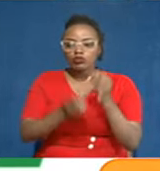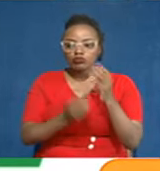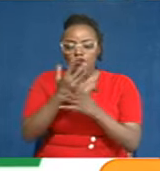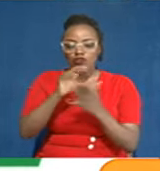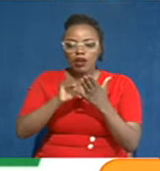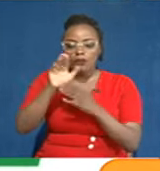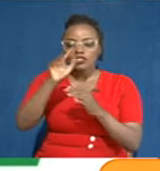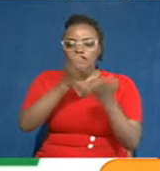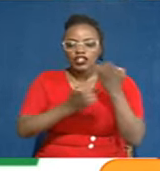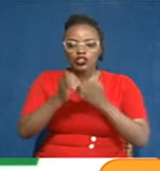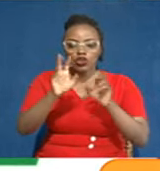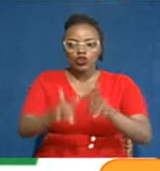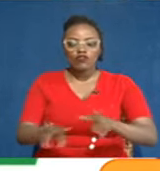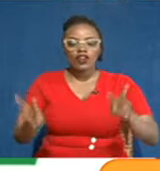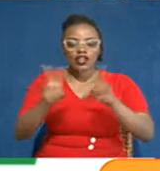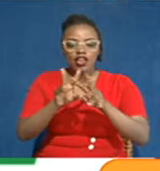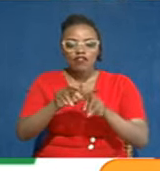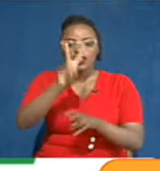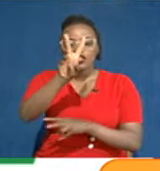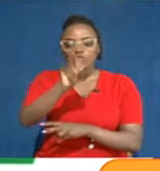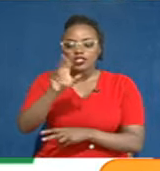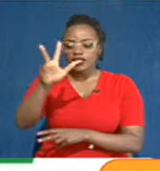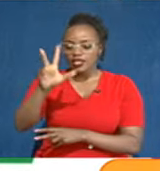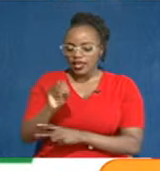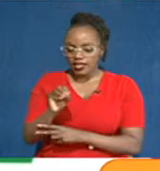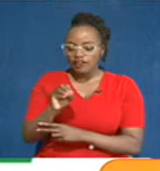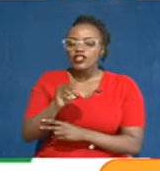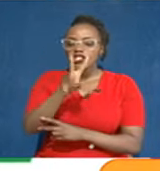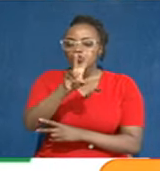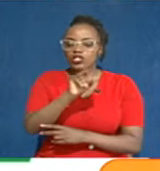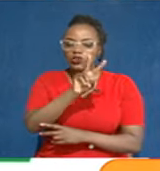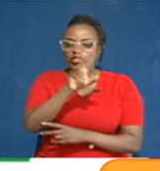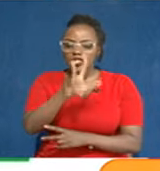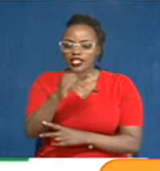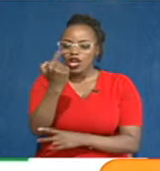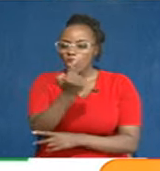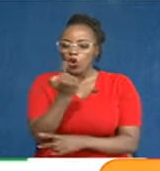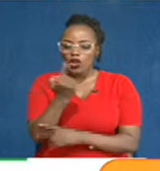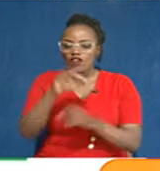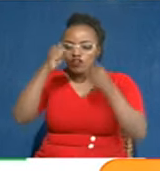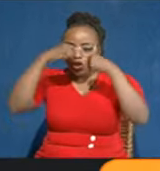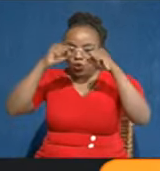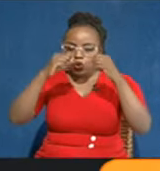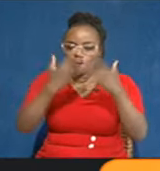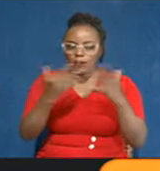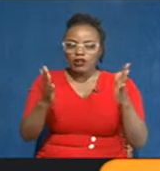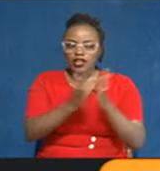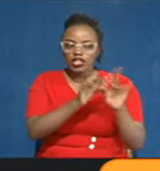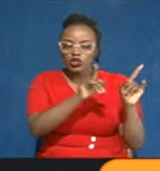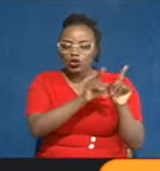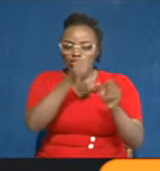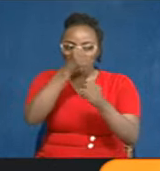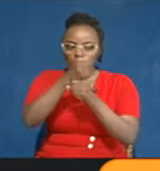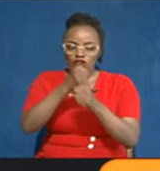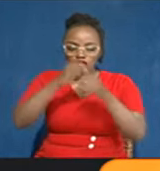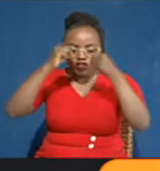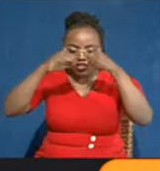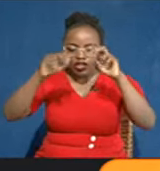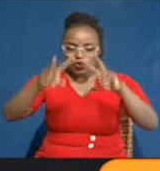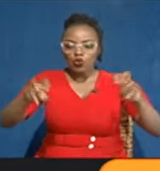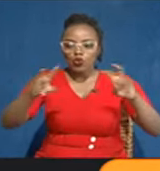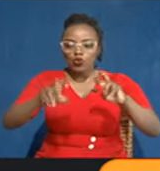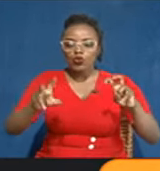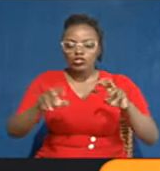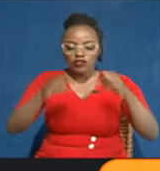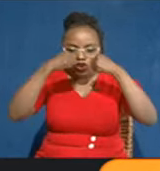in economic value by 2030. In 2023 alone, Google's products and services, including Google Search,